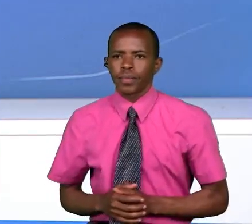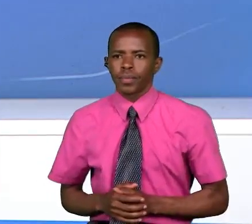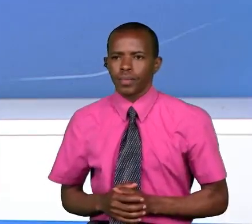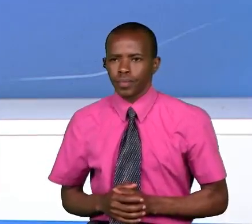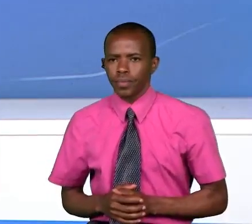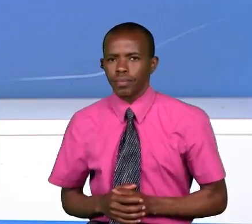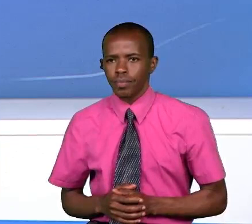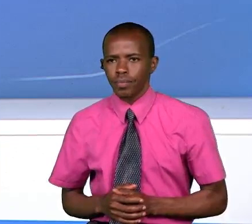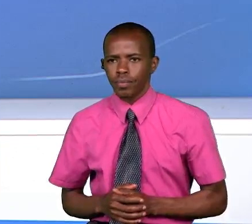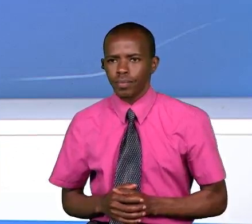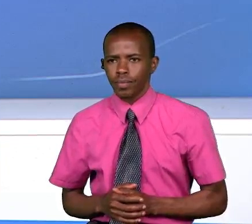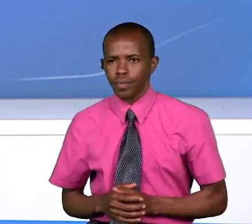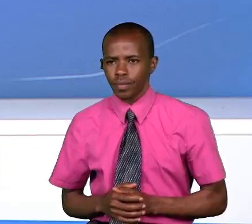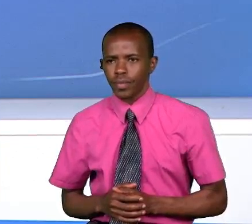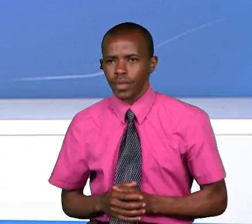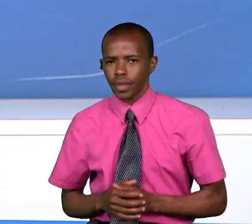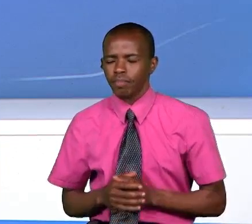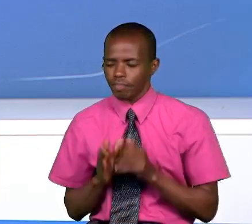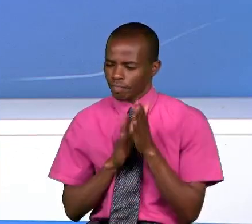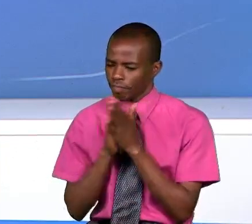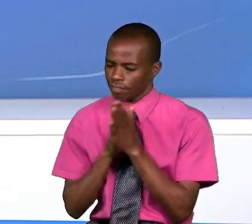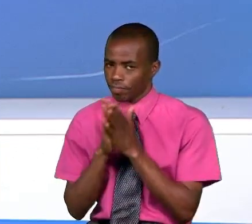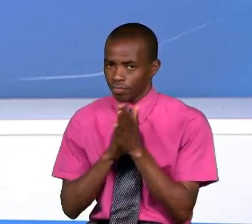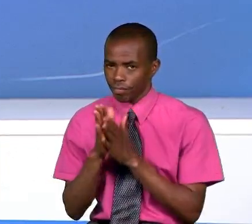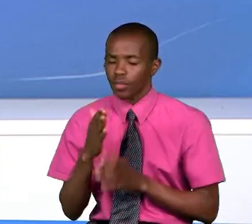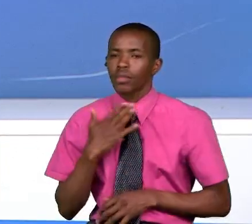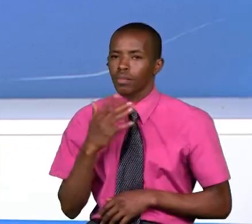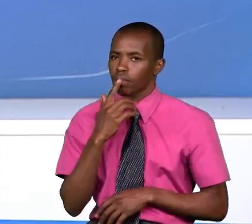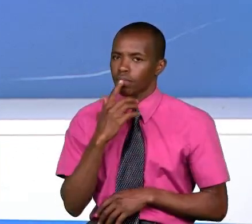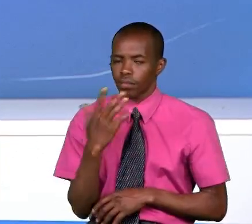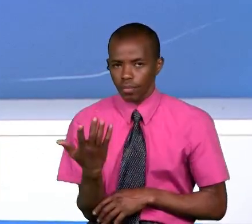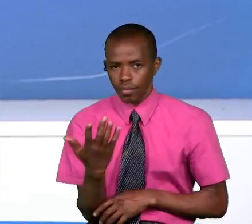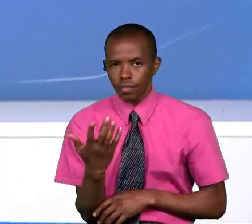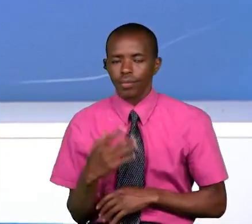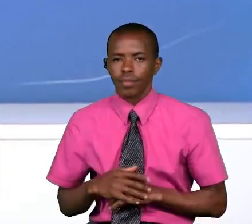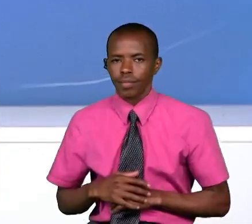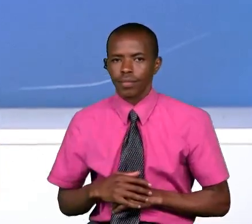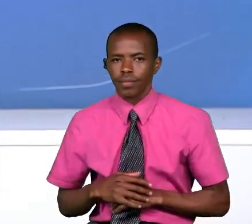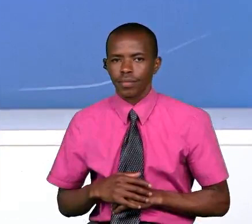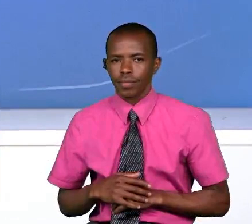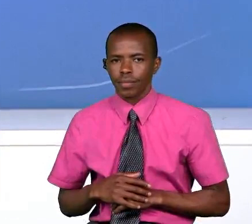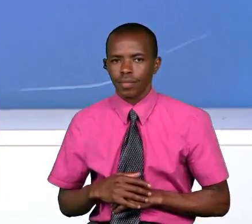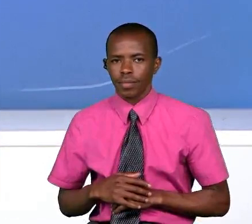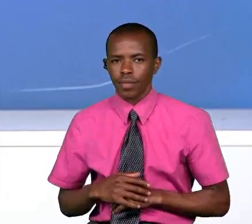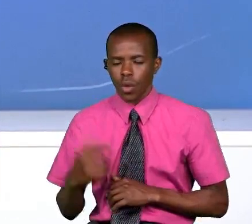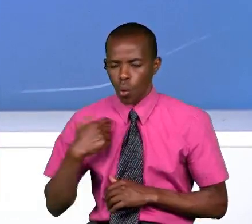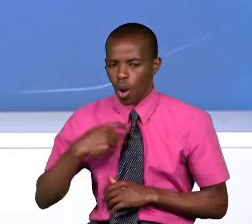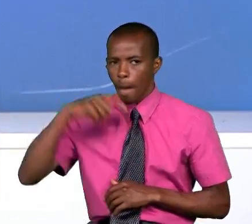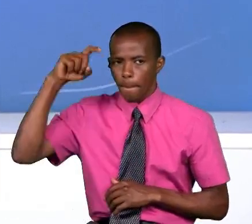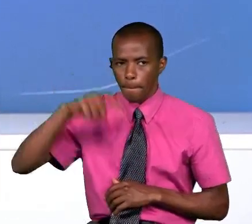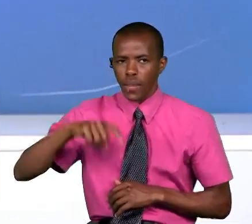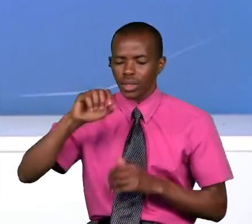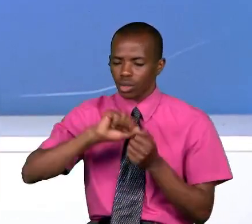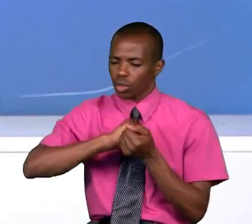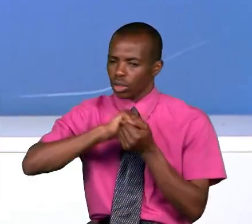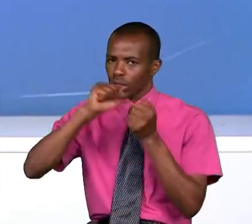It's quite an interesting feature, because I would like to say this. We have to shift